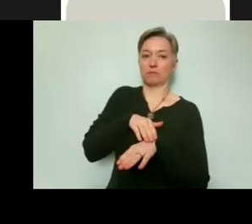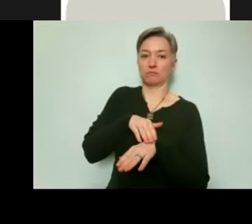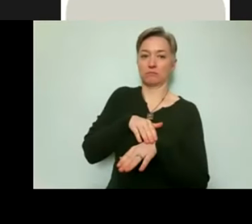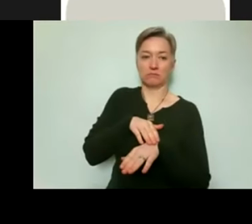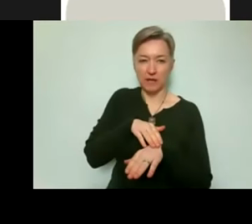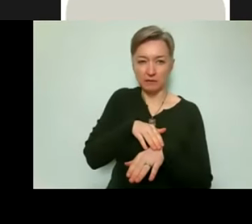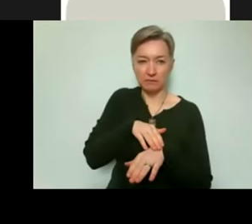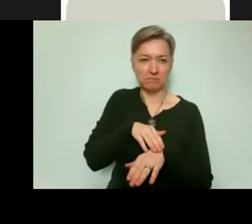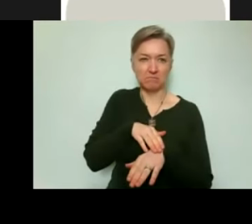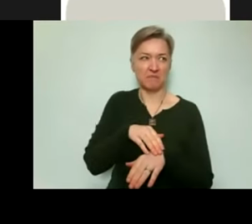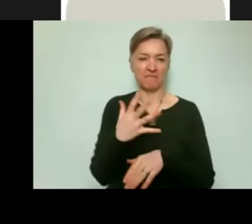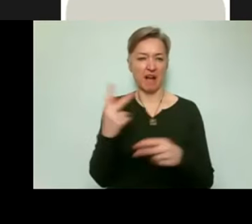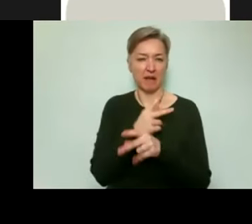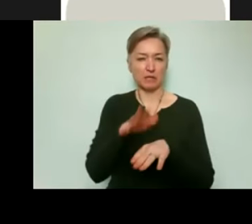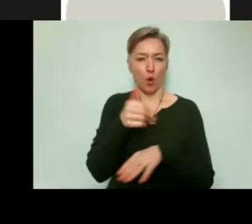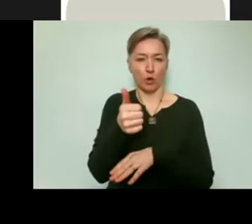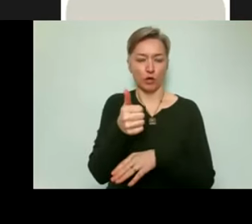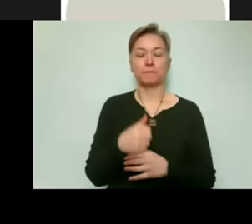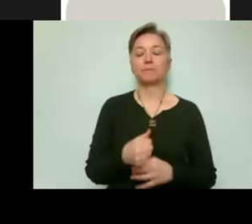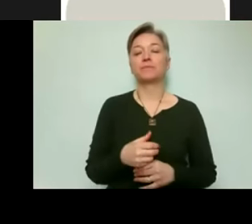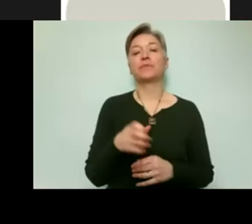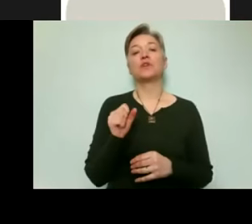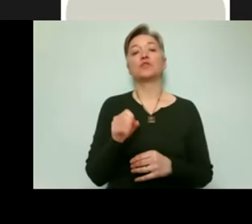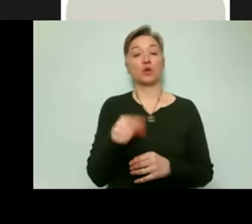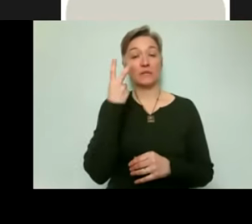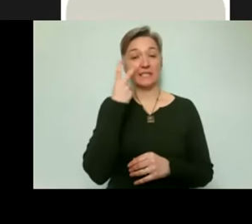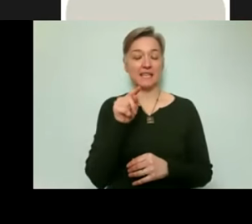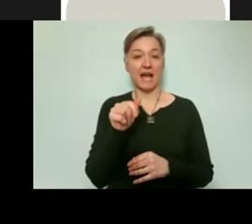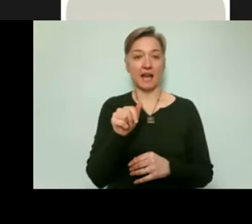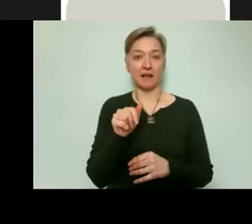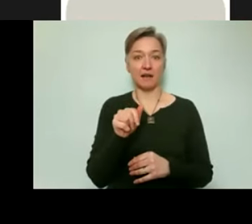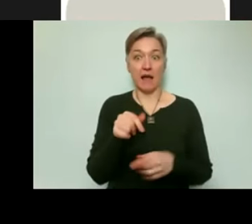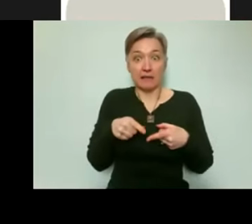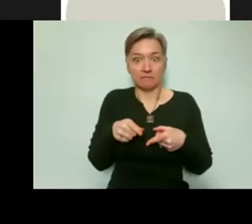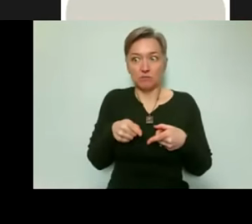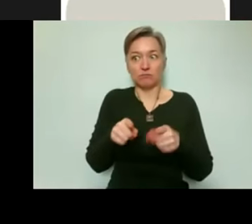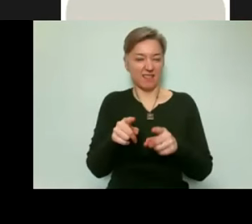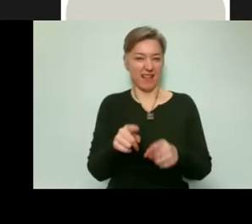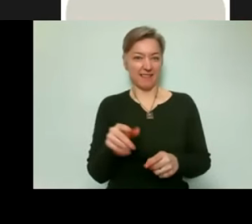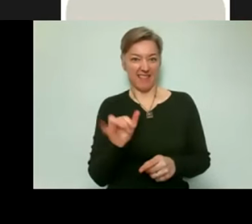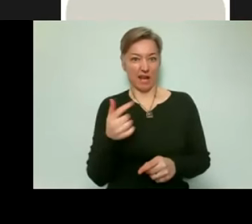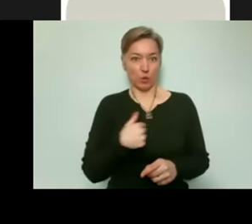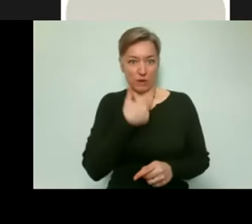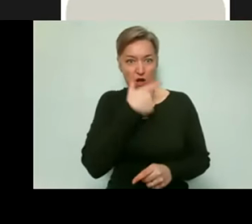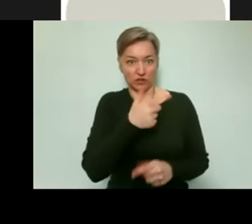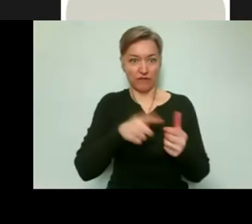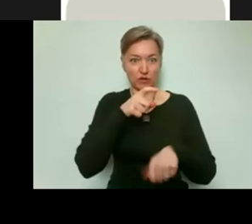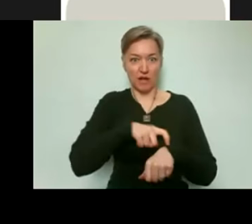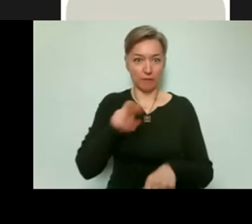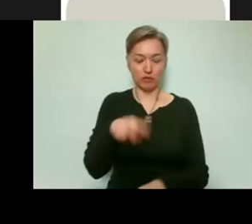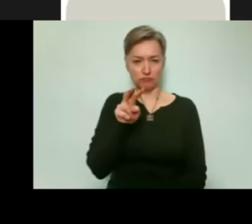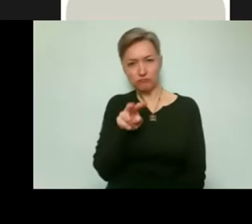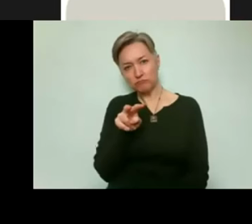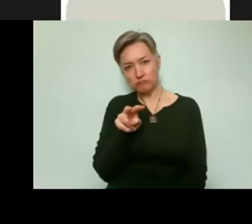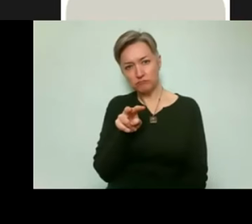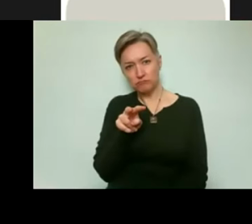of 5 or so. And so as you do this, you'll be seeing the data really as we did for the first time. We just kind of sat there and just looked at it and just